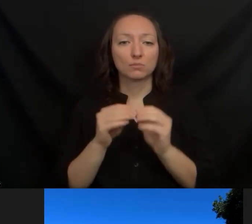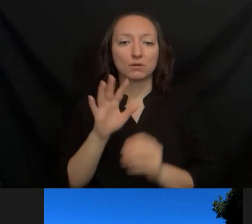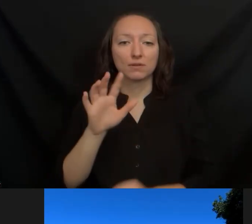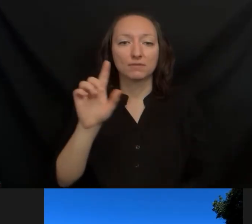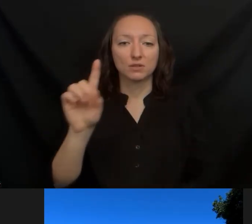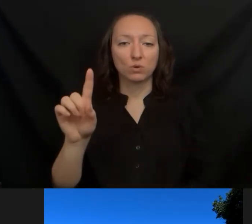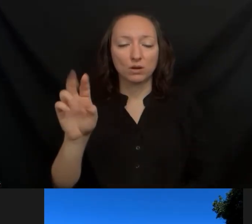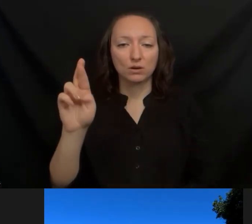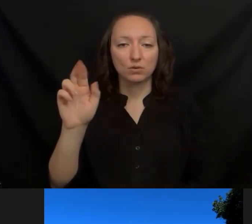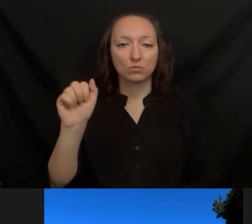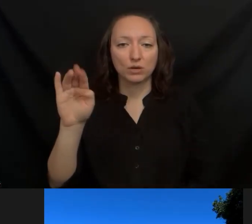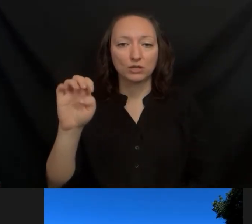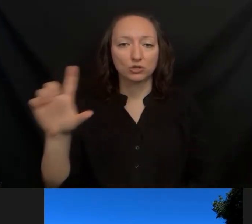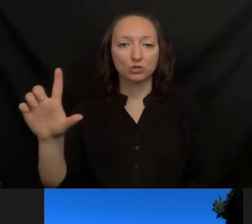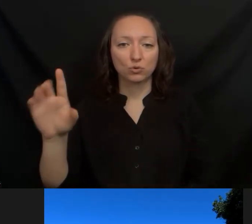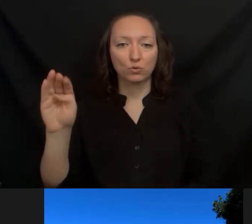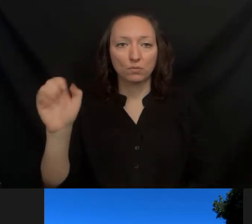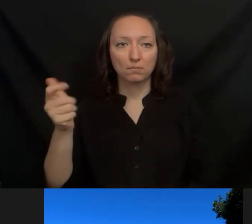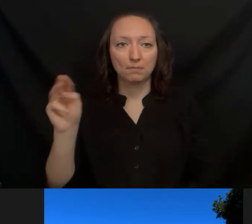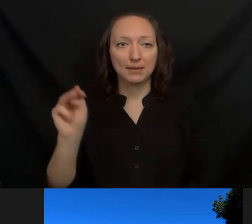Beam.